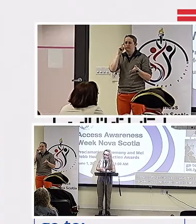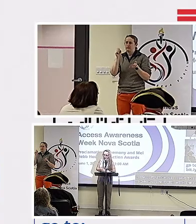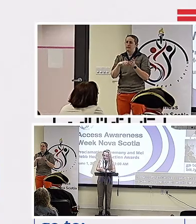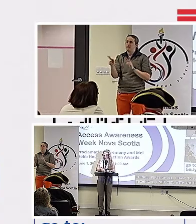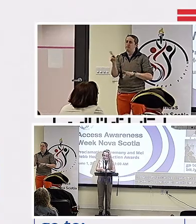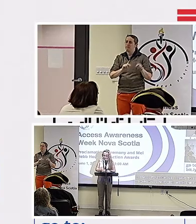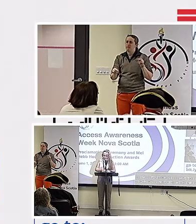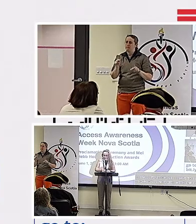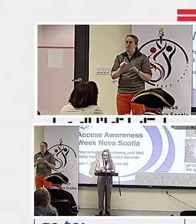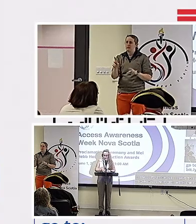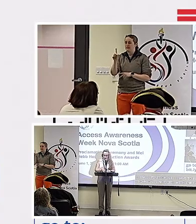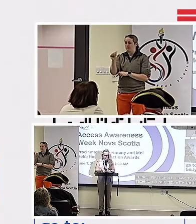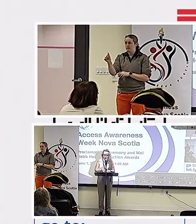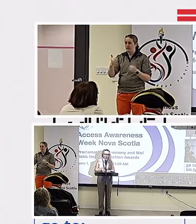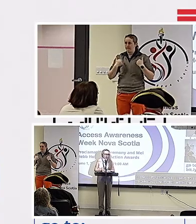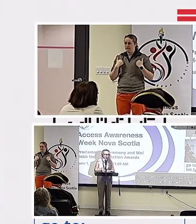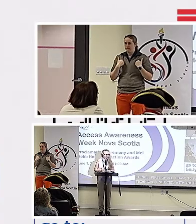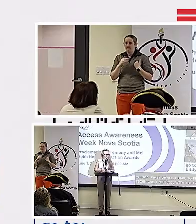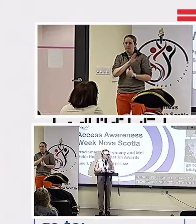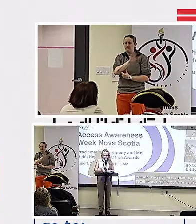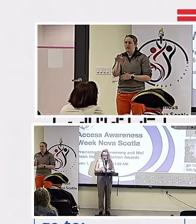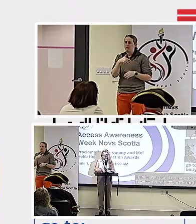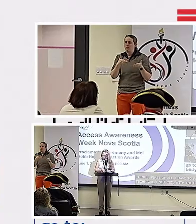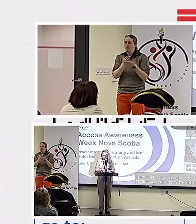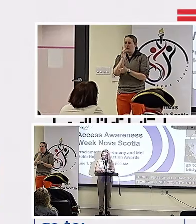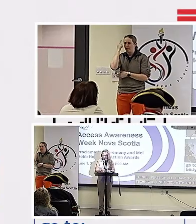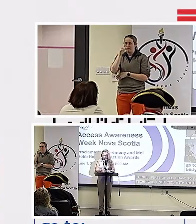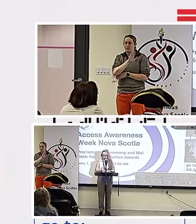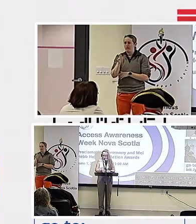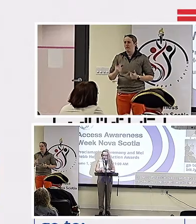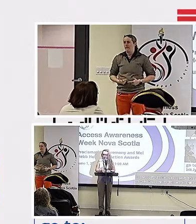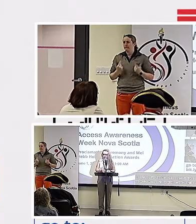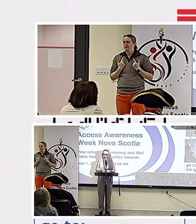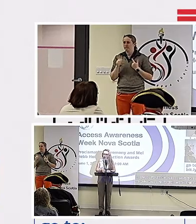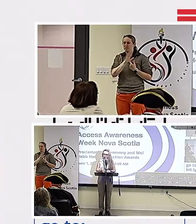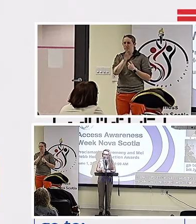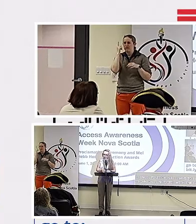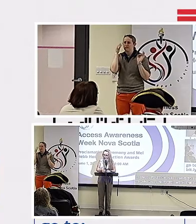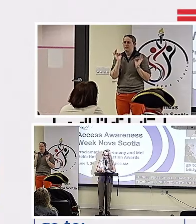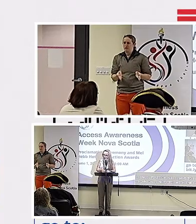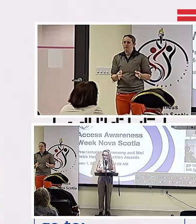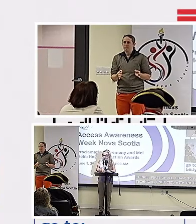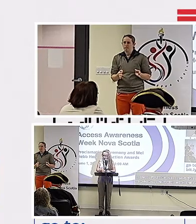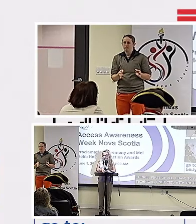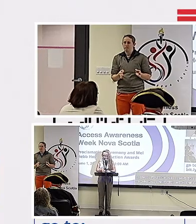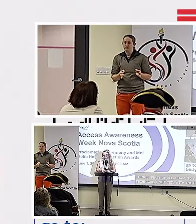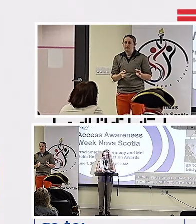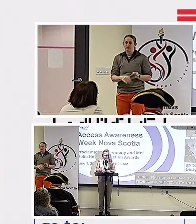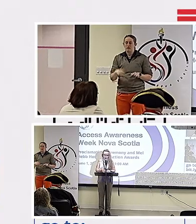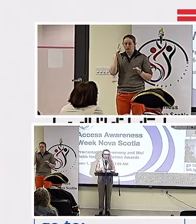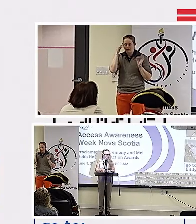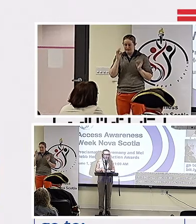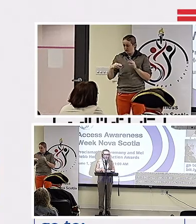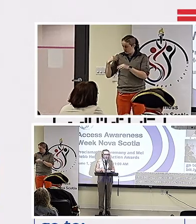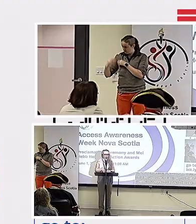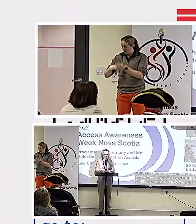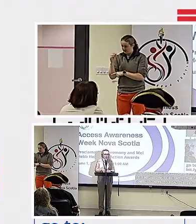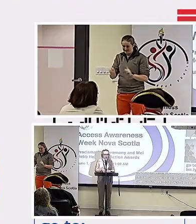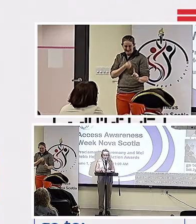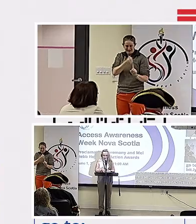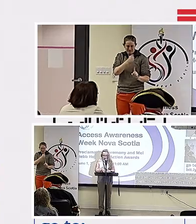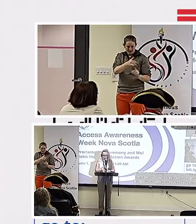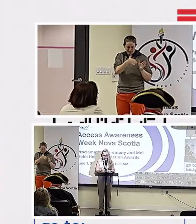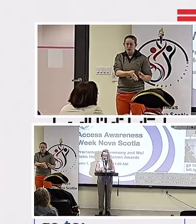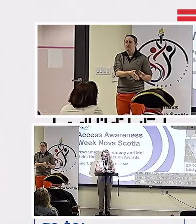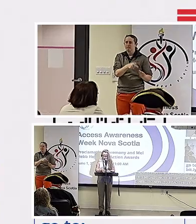have the right to live full lives of their choosing and to be included in the decision-making process that impact them.